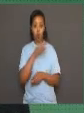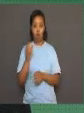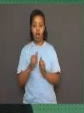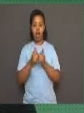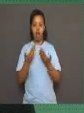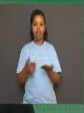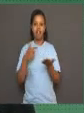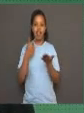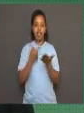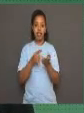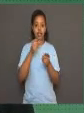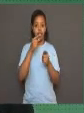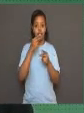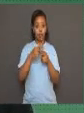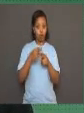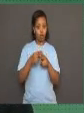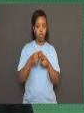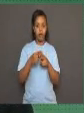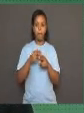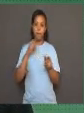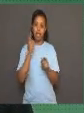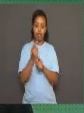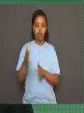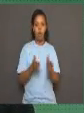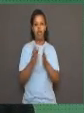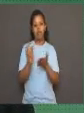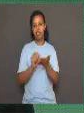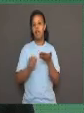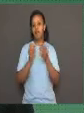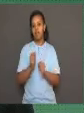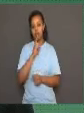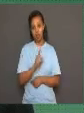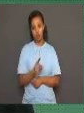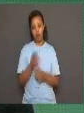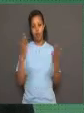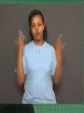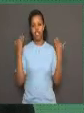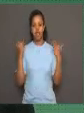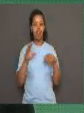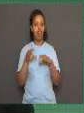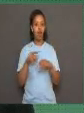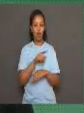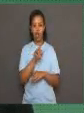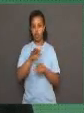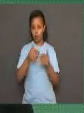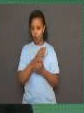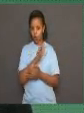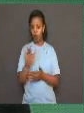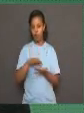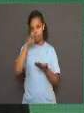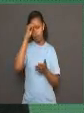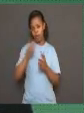to write those names properly. I hope you are ready to start the